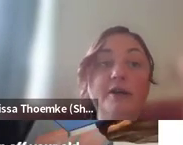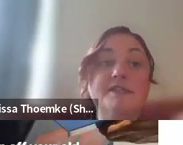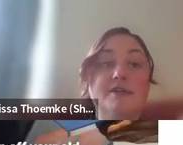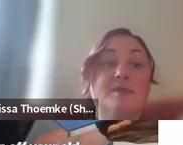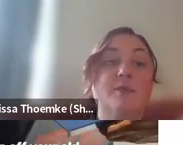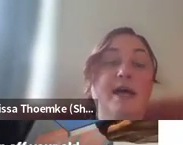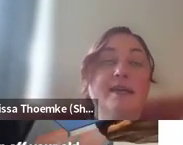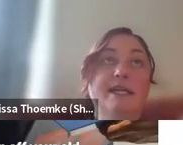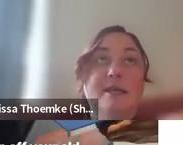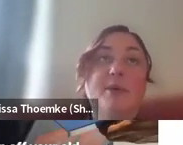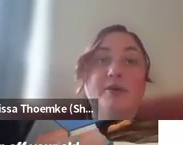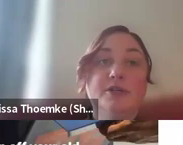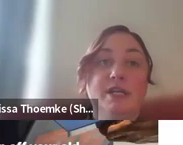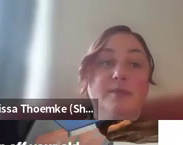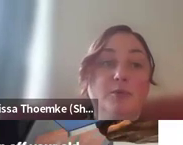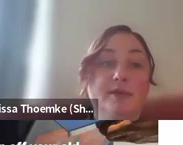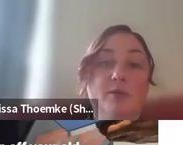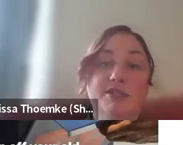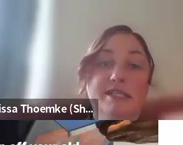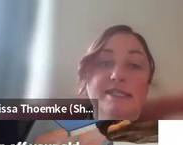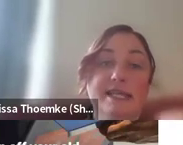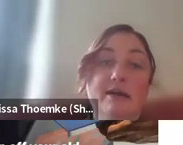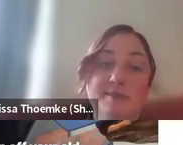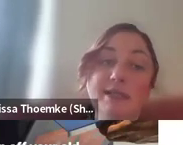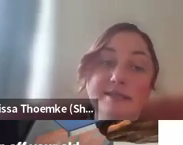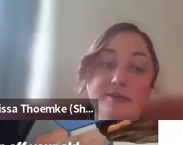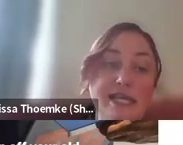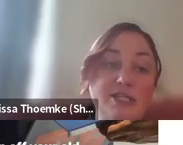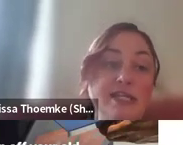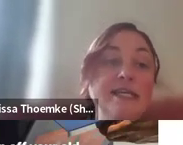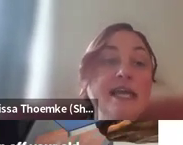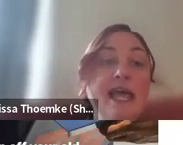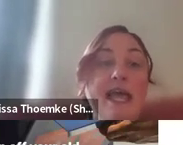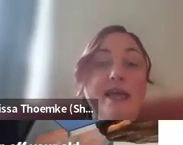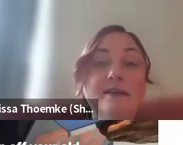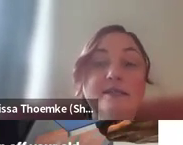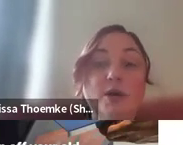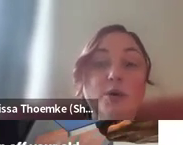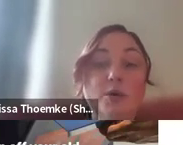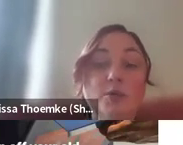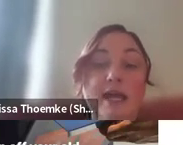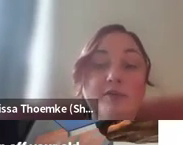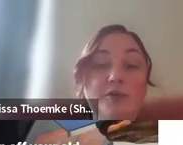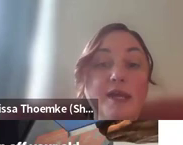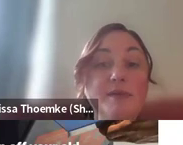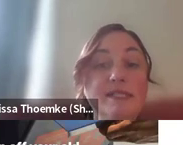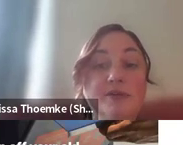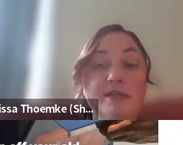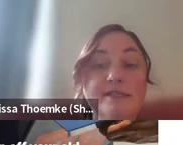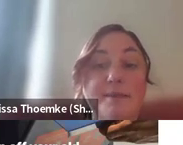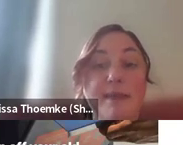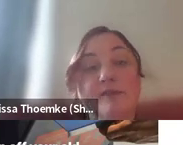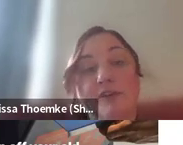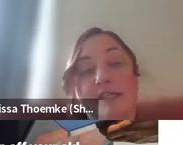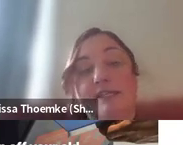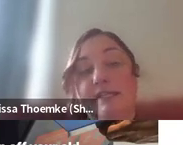And part of Starts With One is a partnership with the Washington State Hospital Association. And so we have created